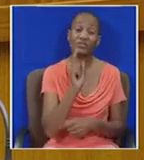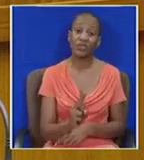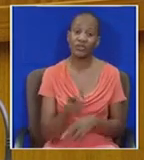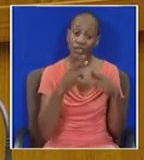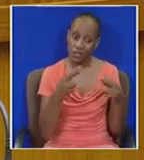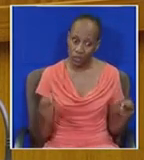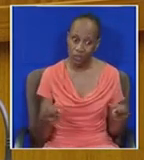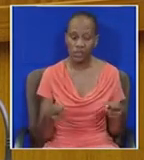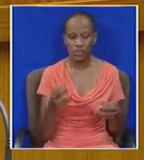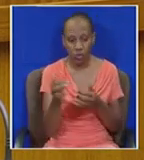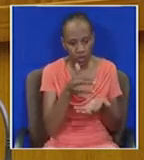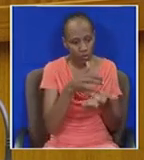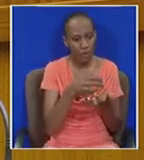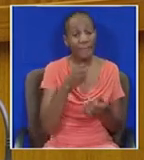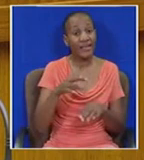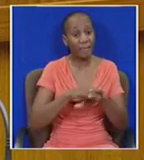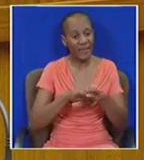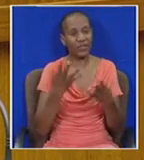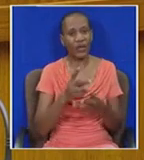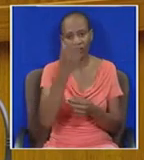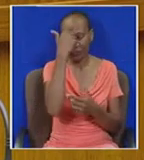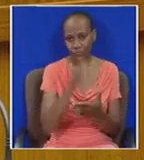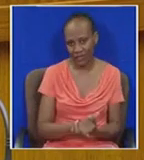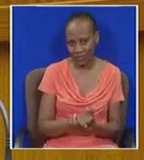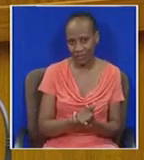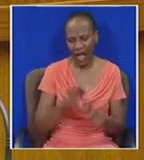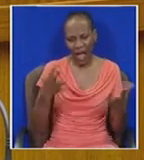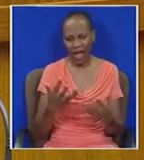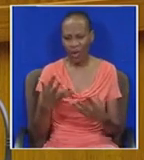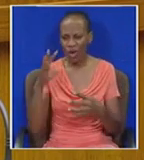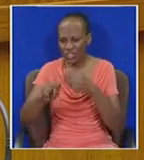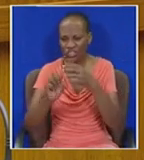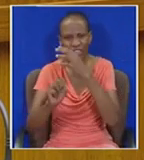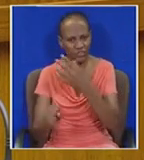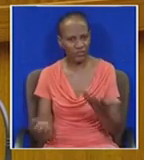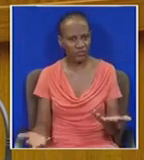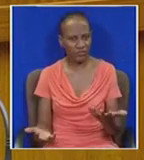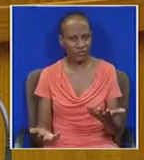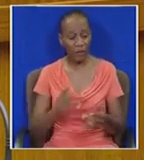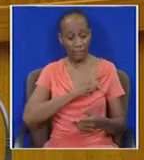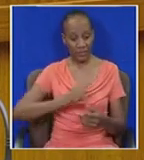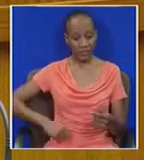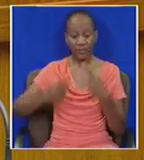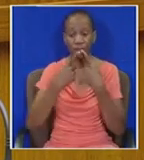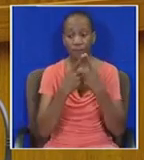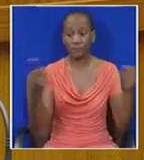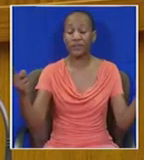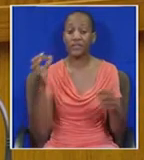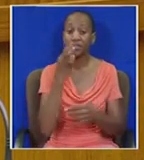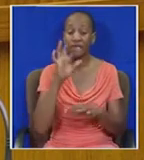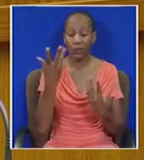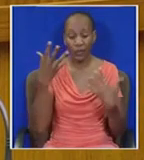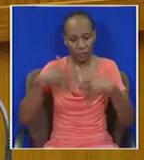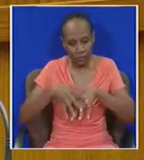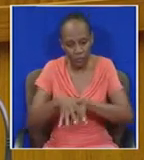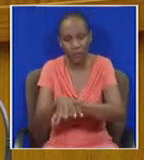on trust, which enable people to work together to achieve common goals. The President's announcement of the implementation of the